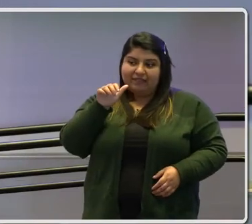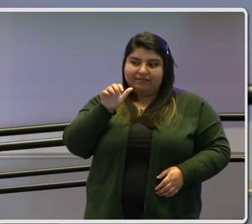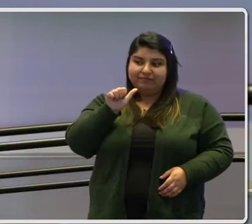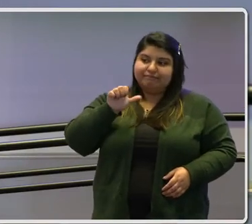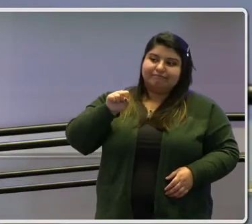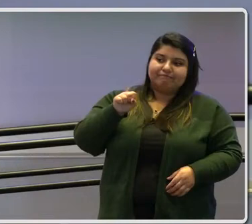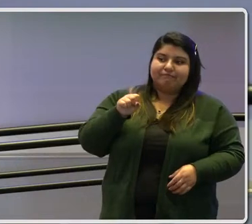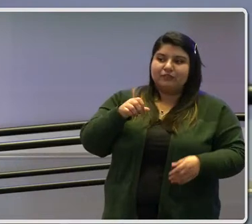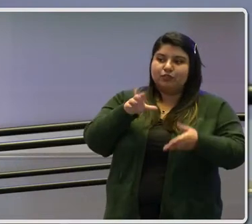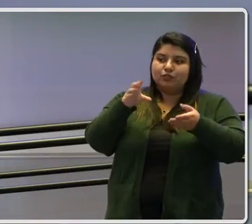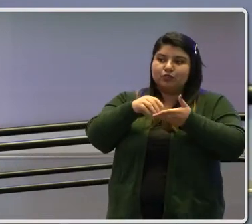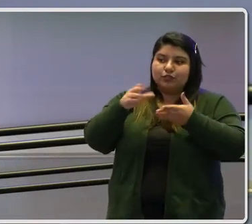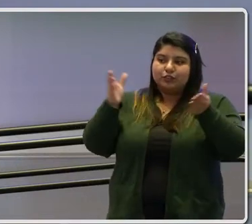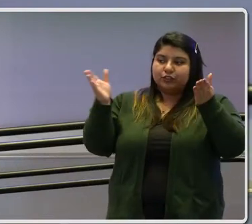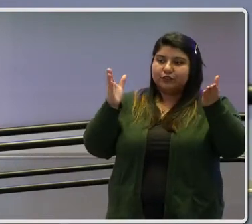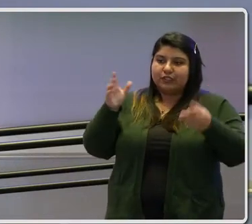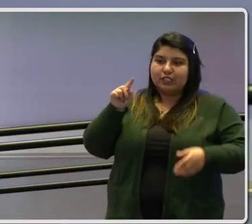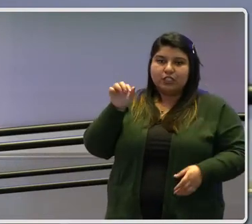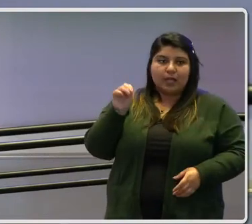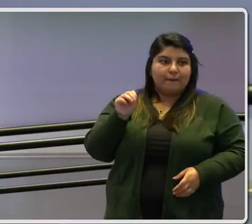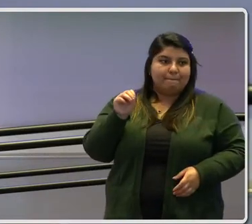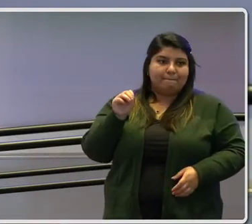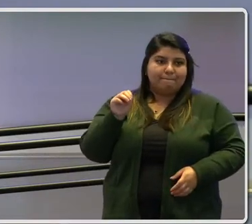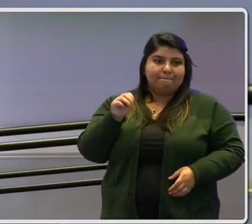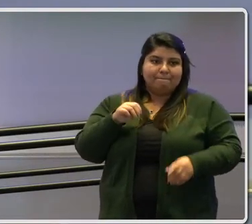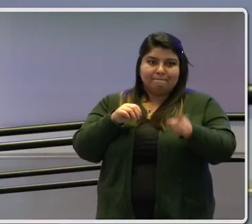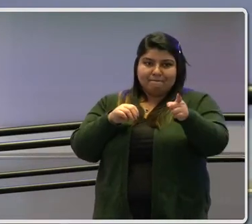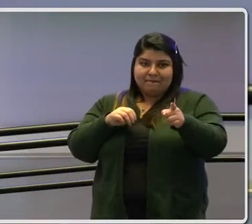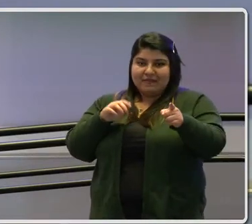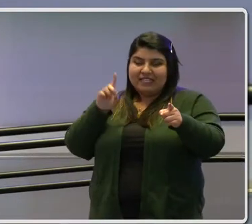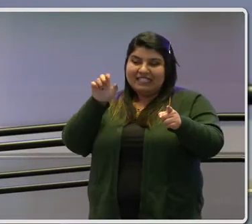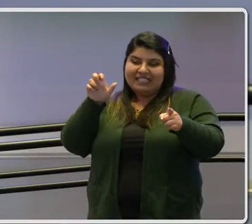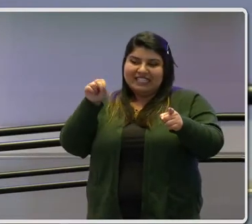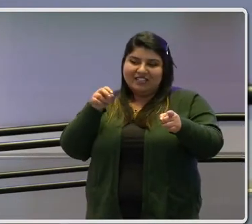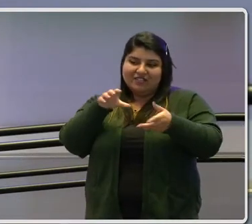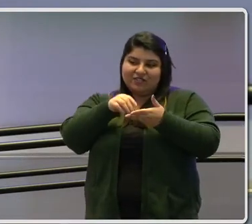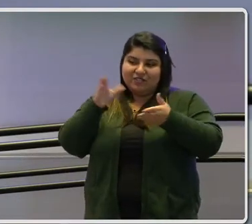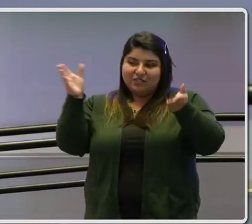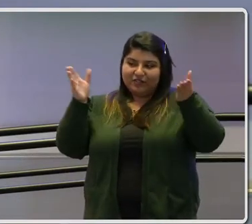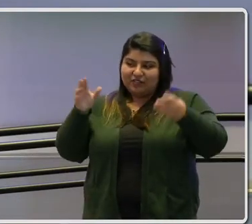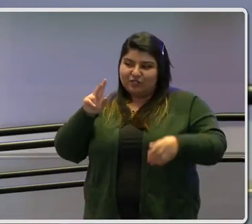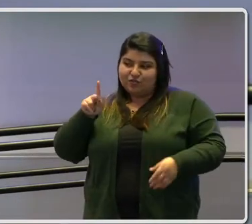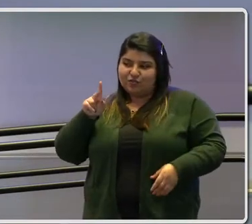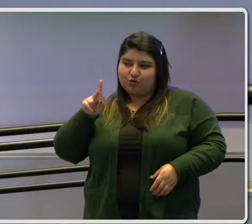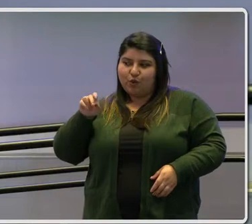President of Student Services, Tom Malk, Dean of Student Services, Dr. Koji